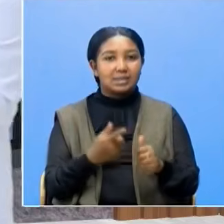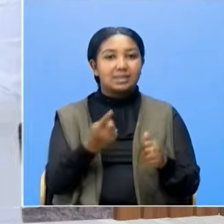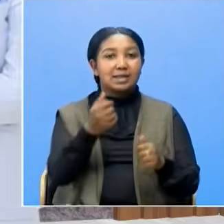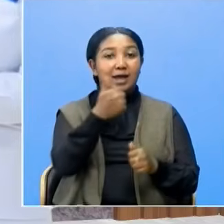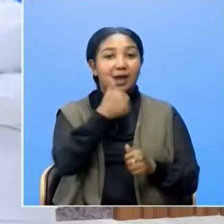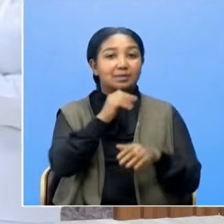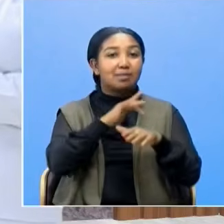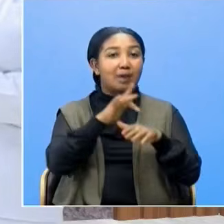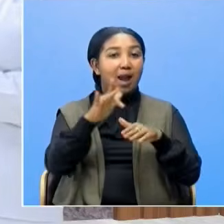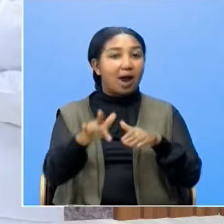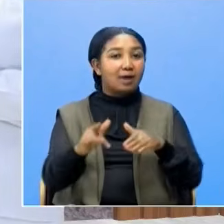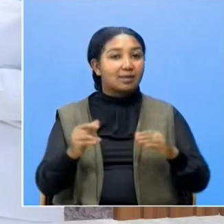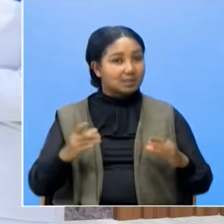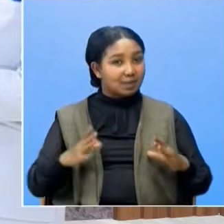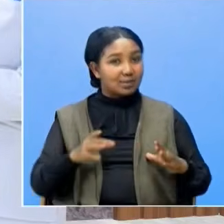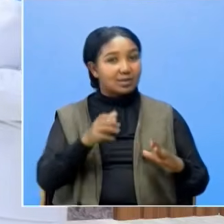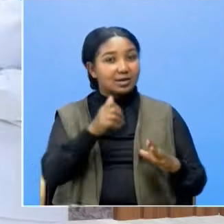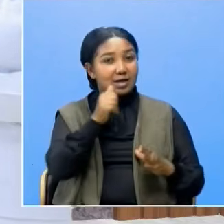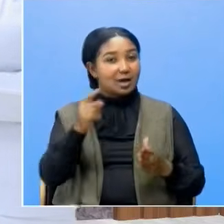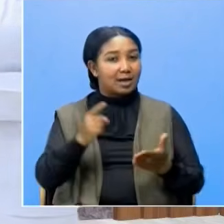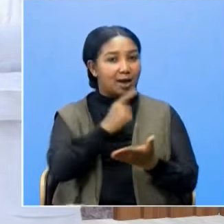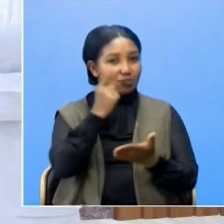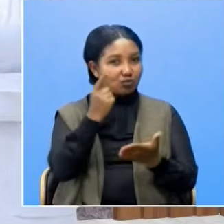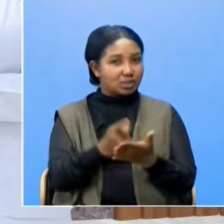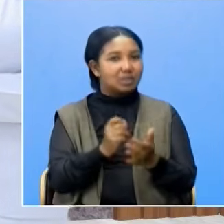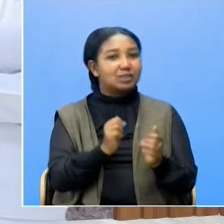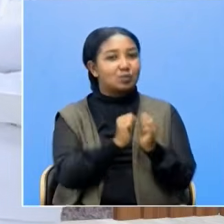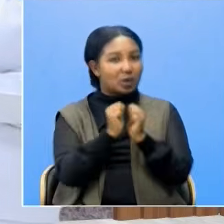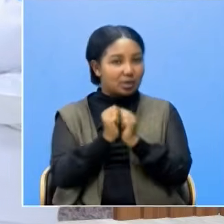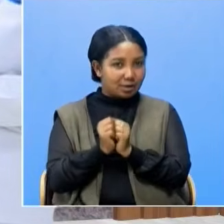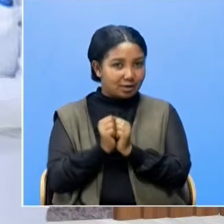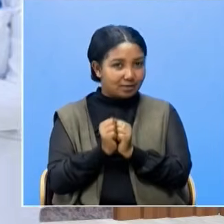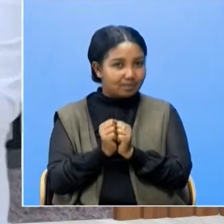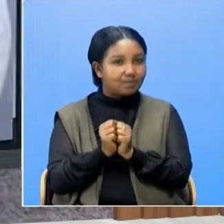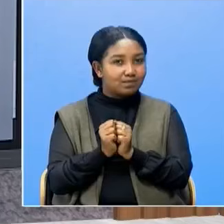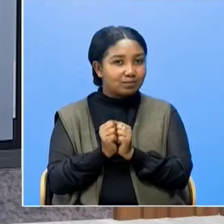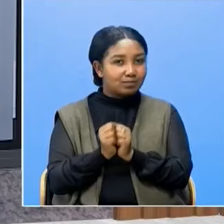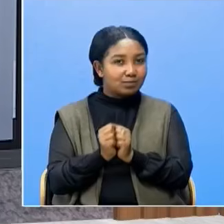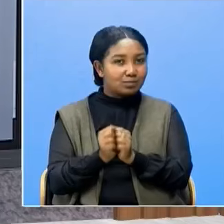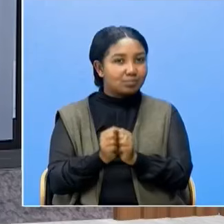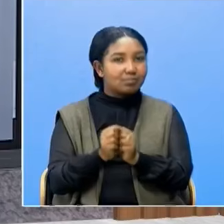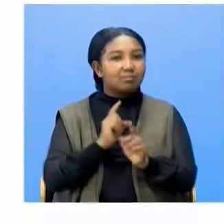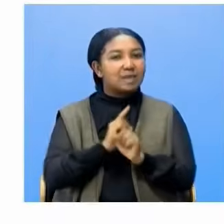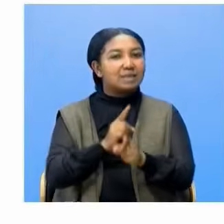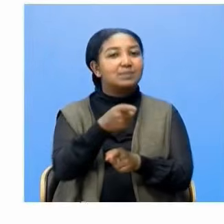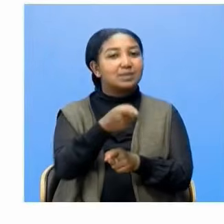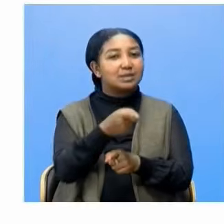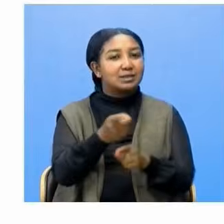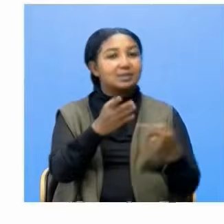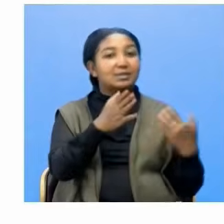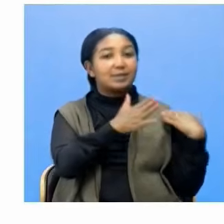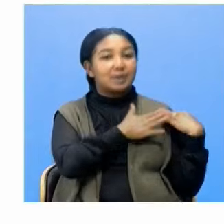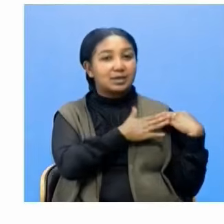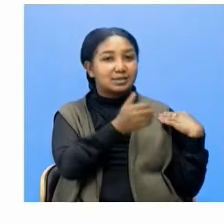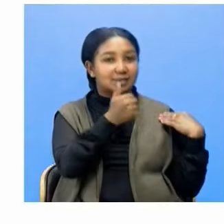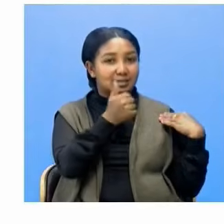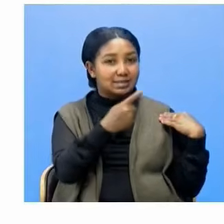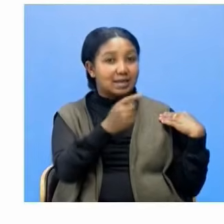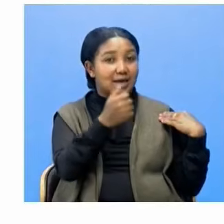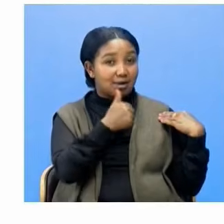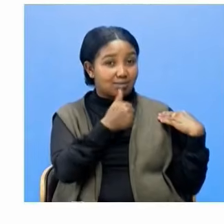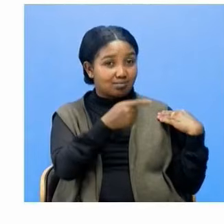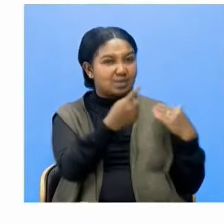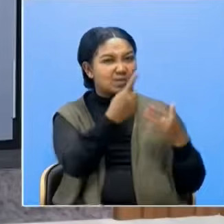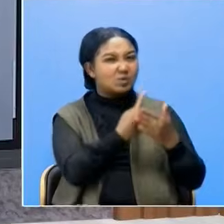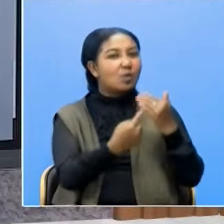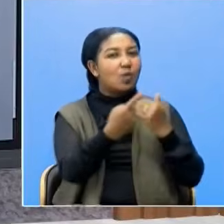girls blank celebrate their graduation together. Yes? What do you say? Our subject is the girls.